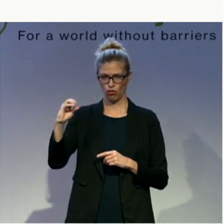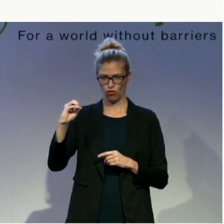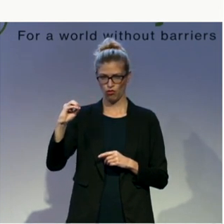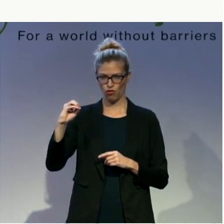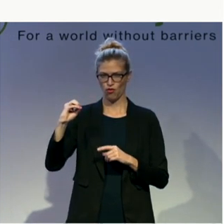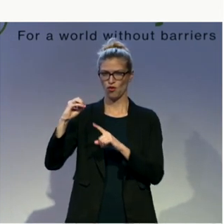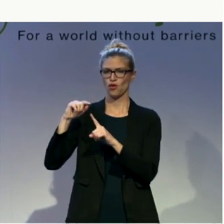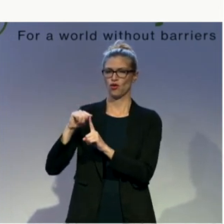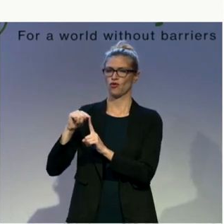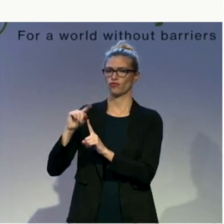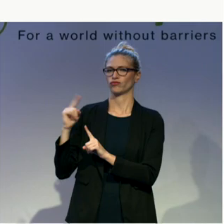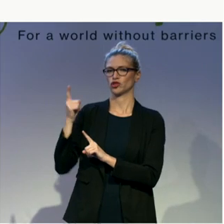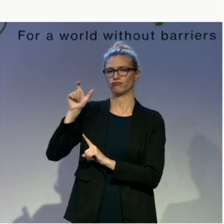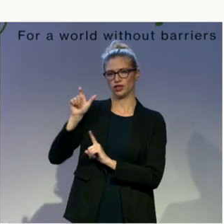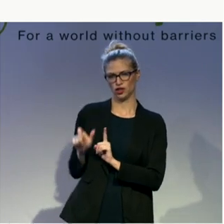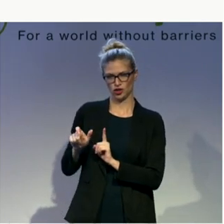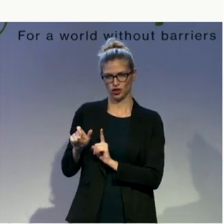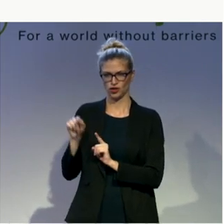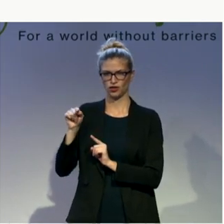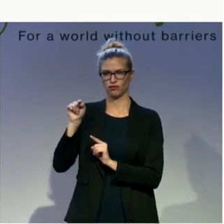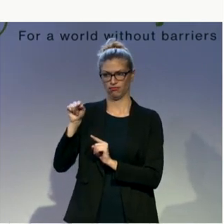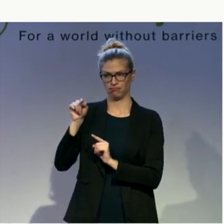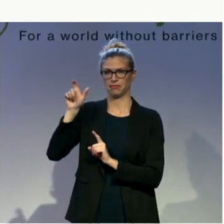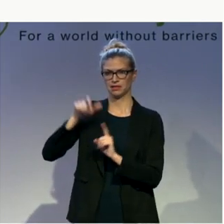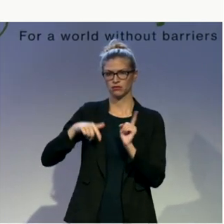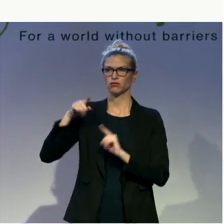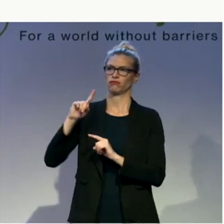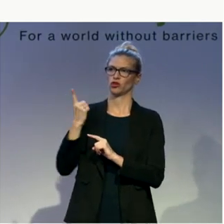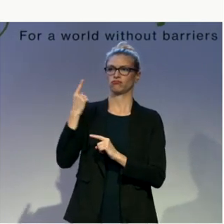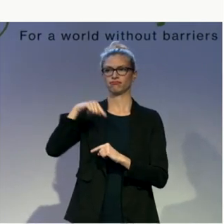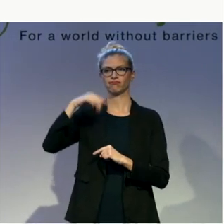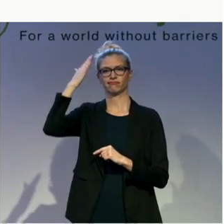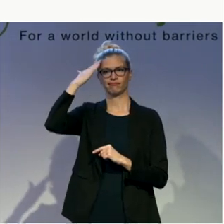with intellectual disabilities contributing as speakers.